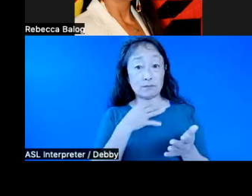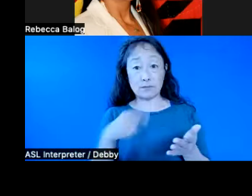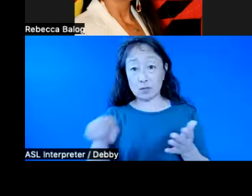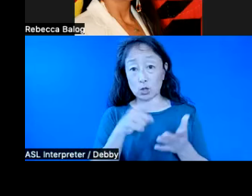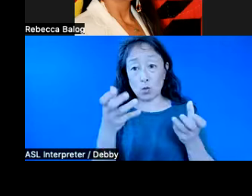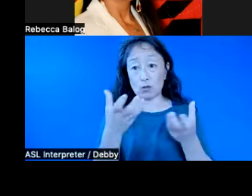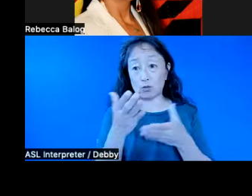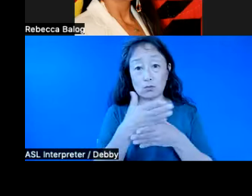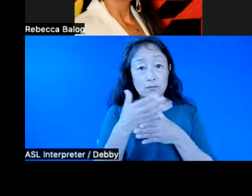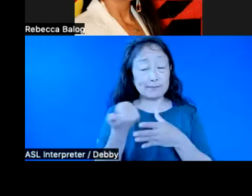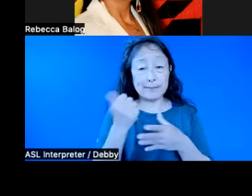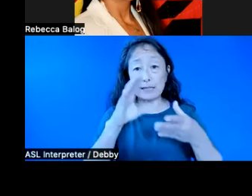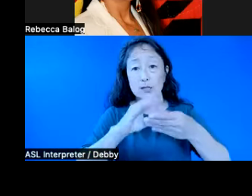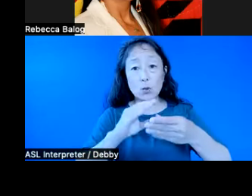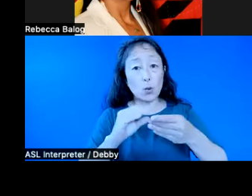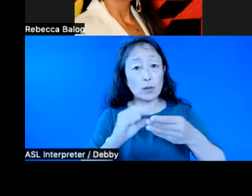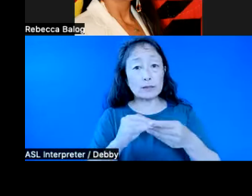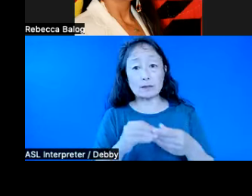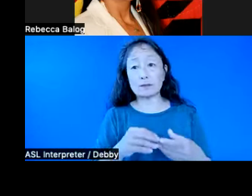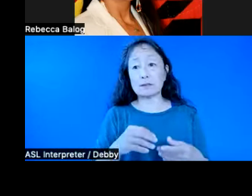understand the impact of